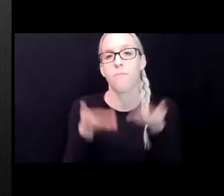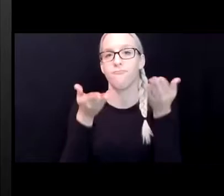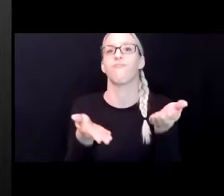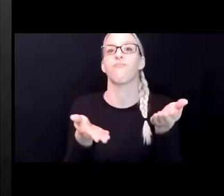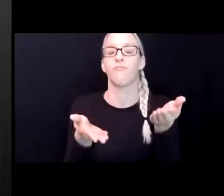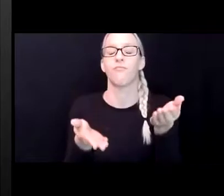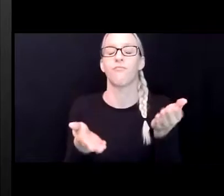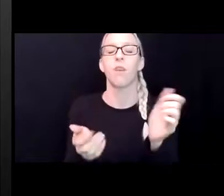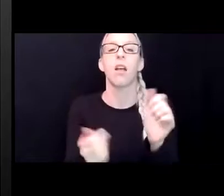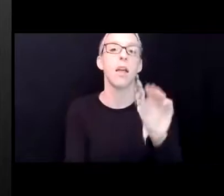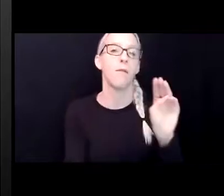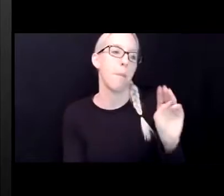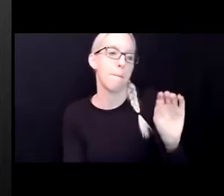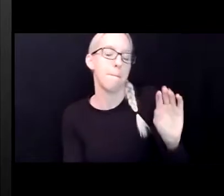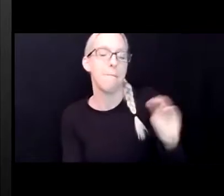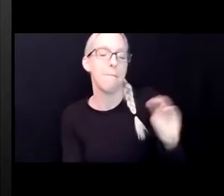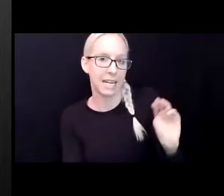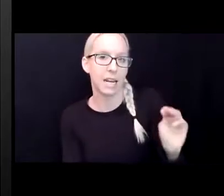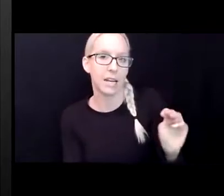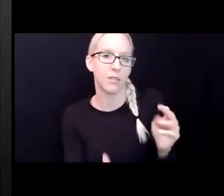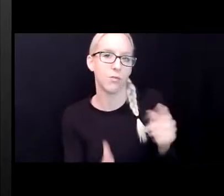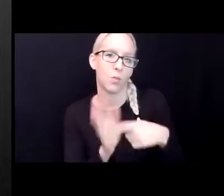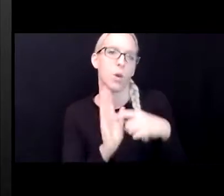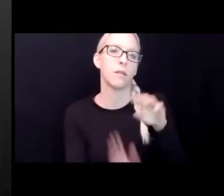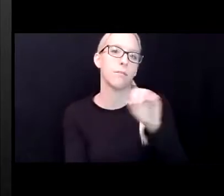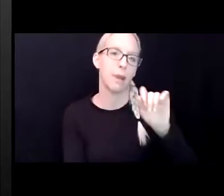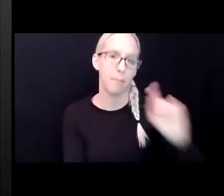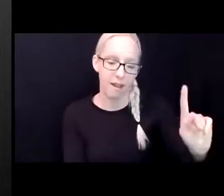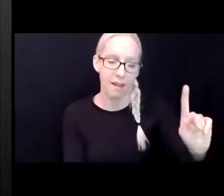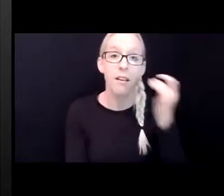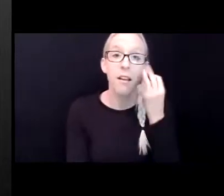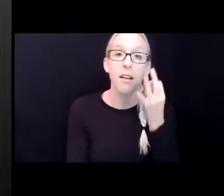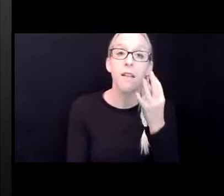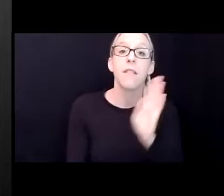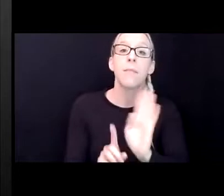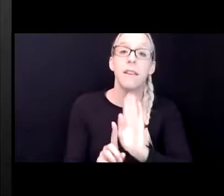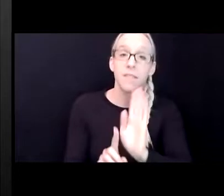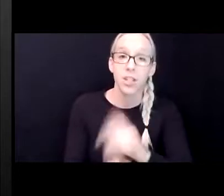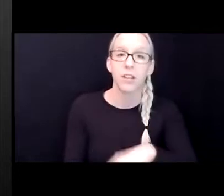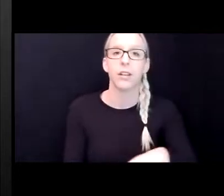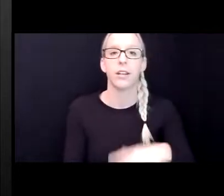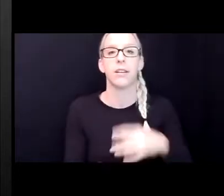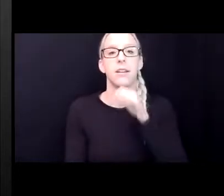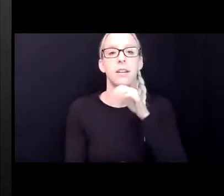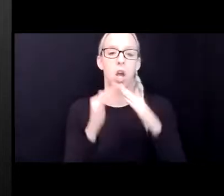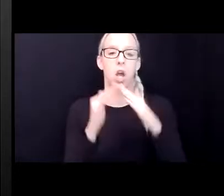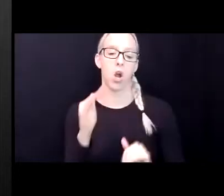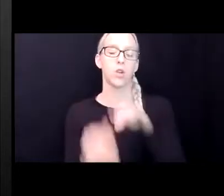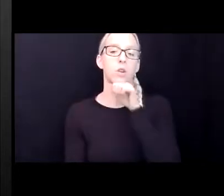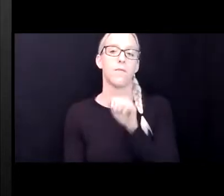the estate. John mentioned a couple of the things. If the beneficiary is under the age of 55, there is no recovery when